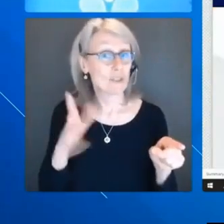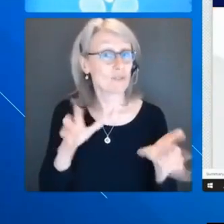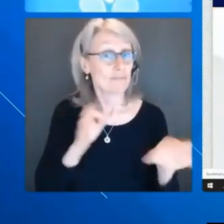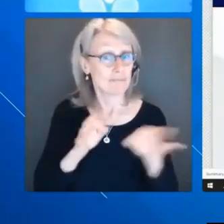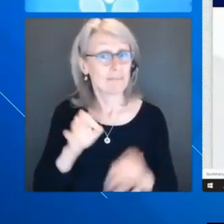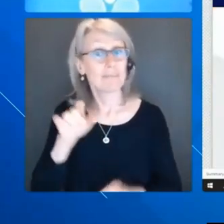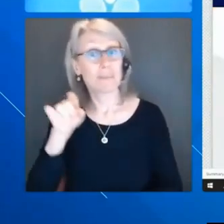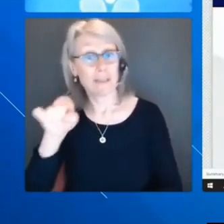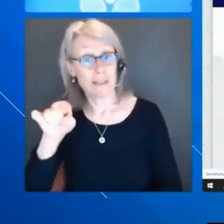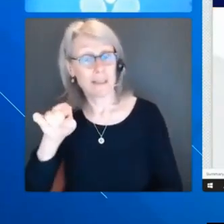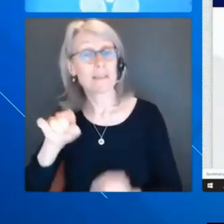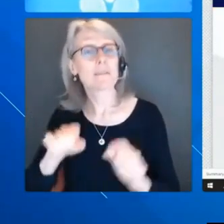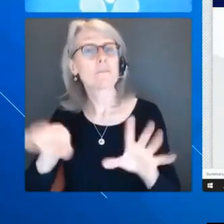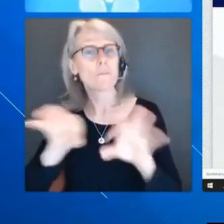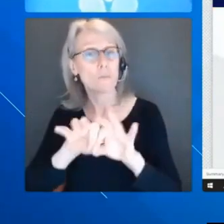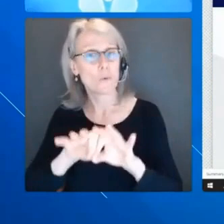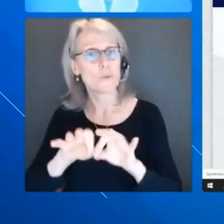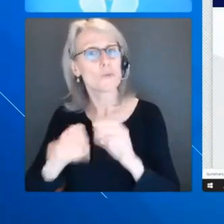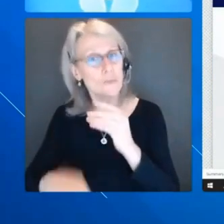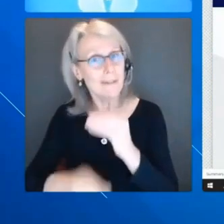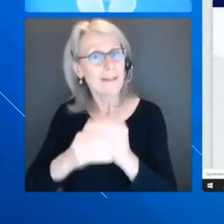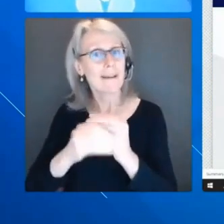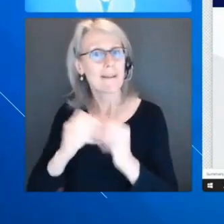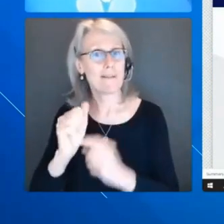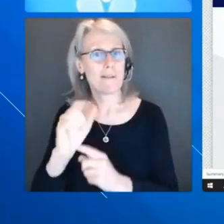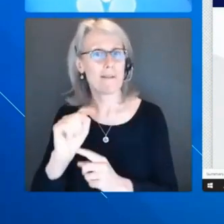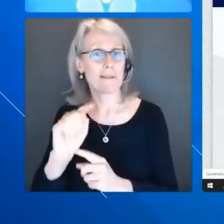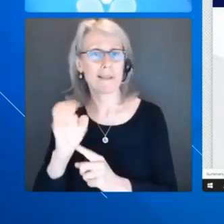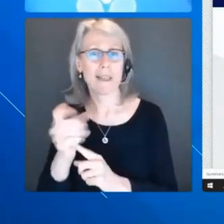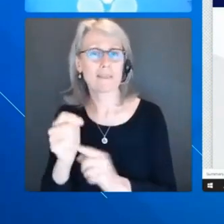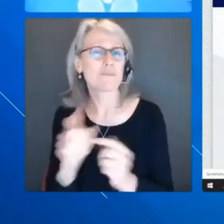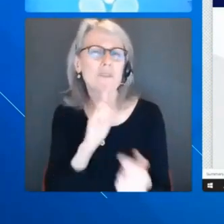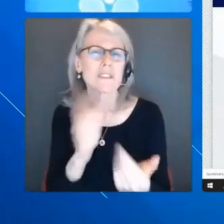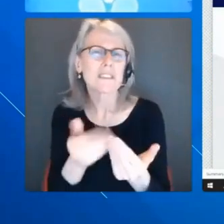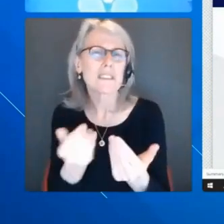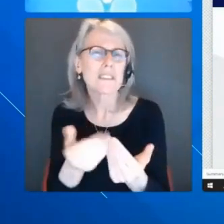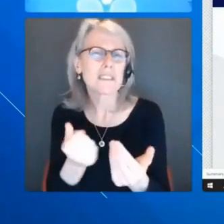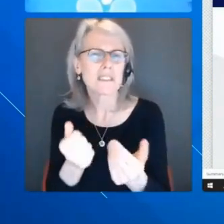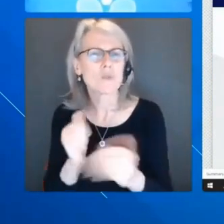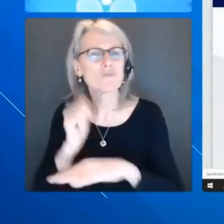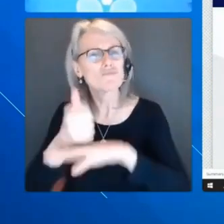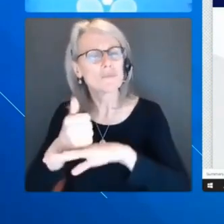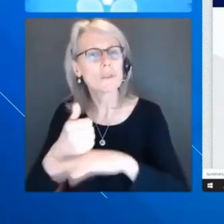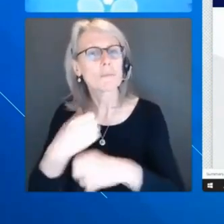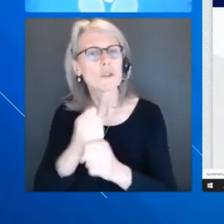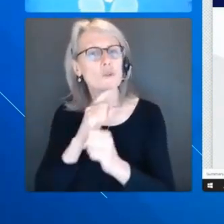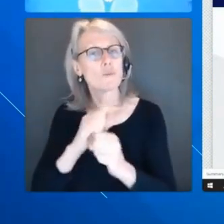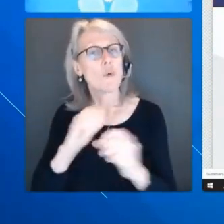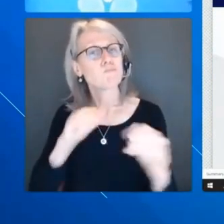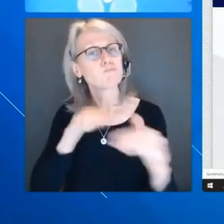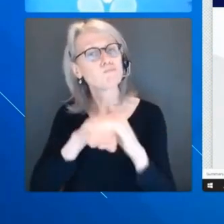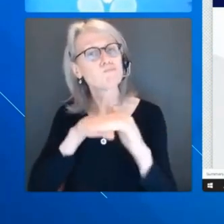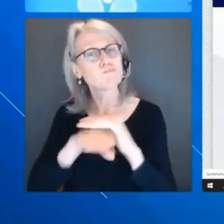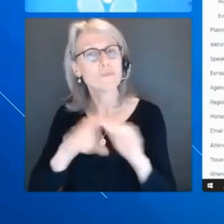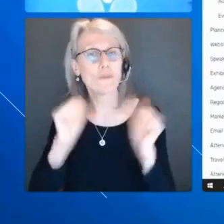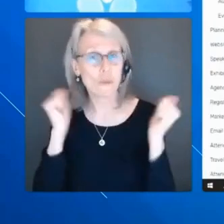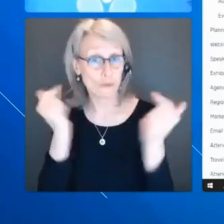be able to go through and add that alt text. And these are small things that you could be doing to enhance the quality of your event.